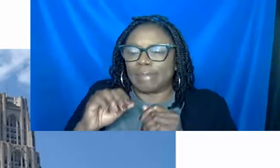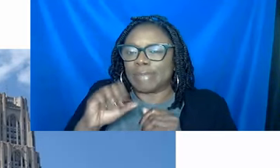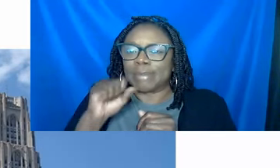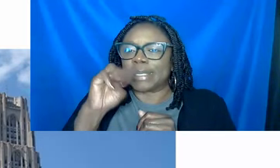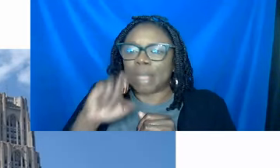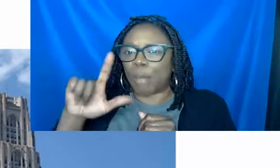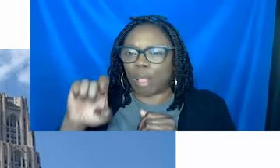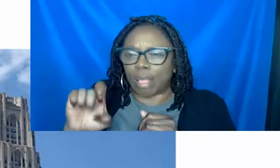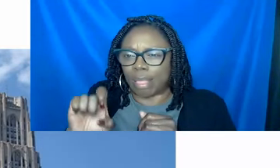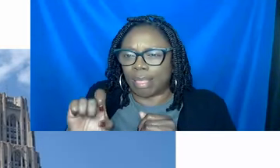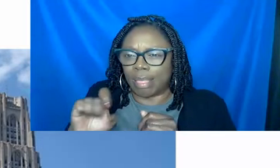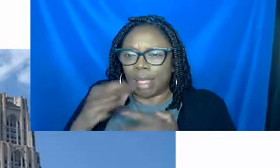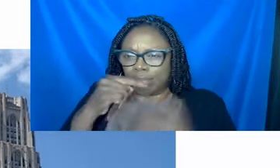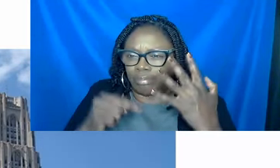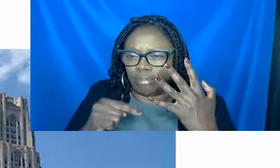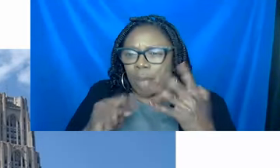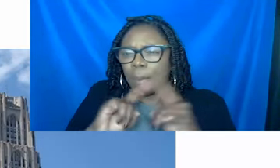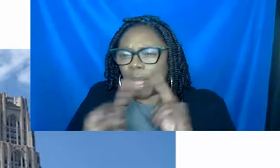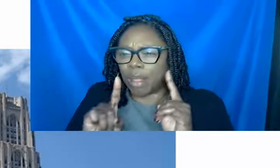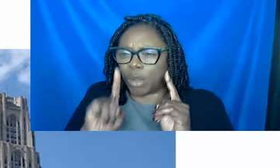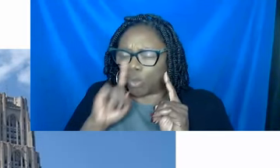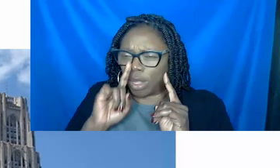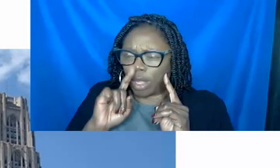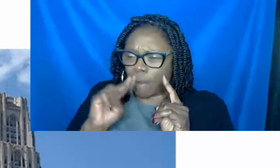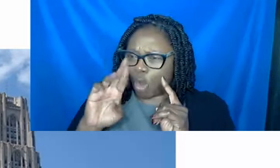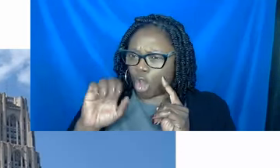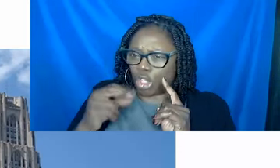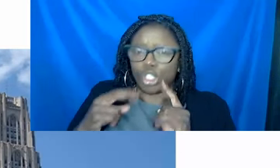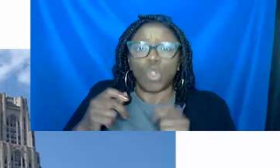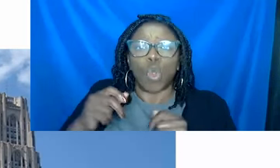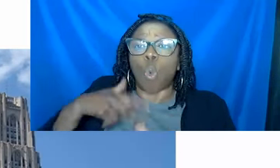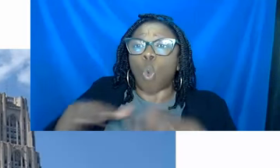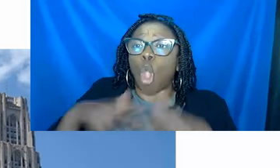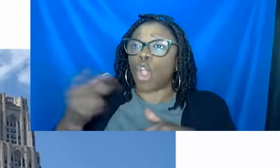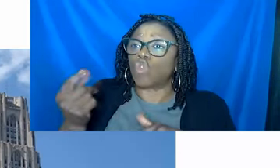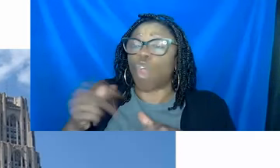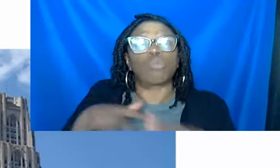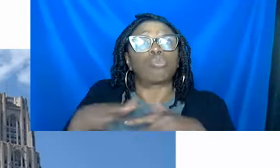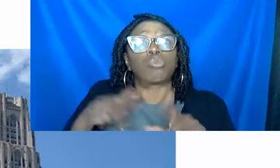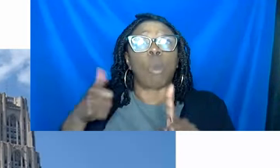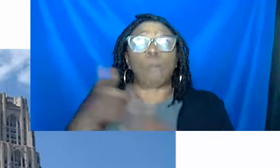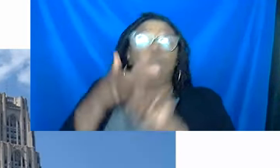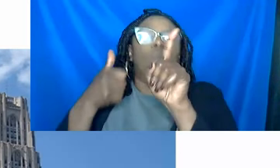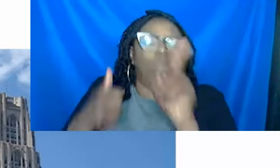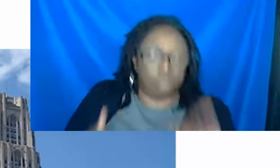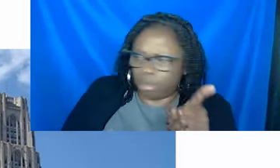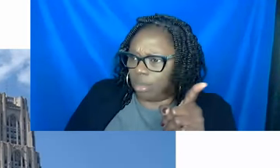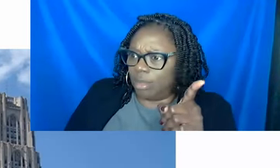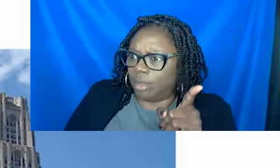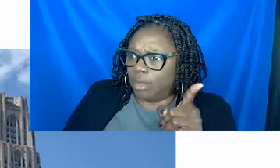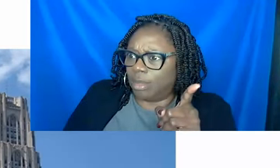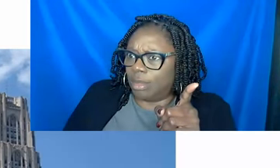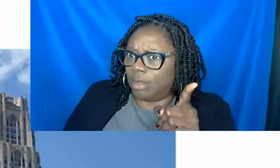was unfortunately in early March hit by a car walking her dog in Clovis. And they never really did find out